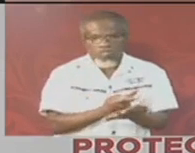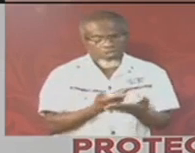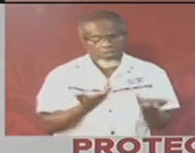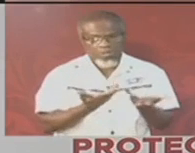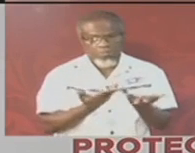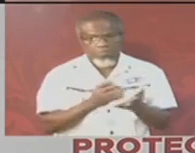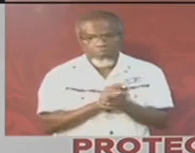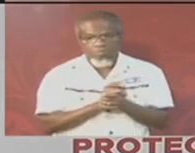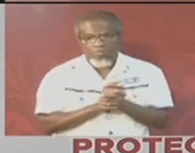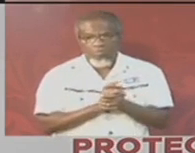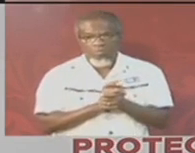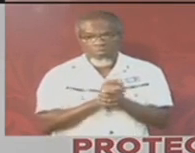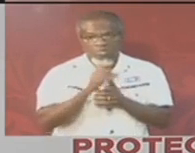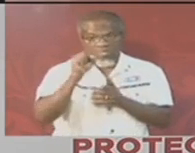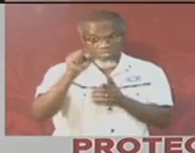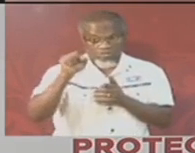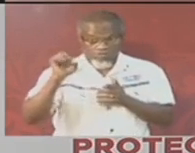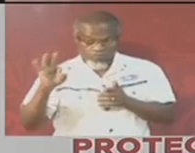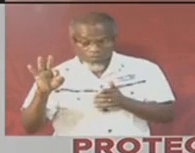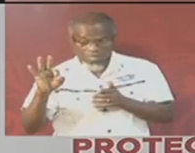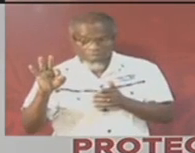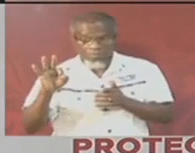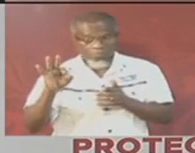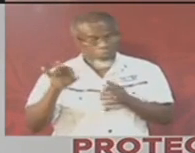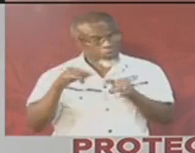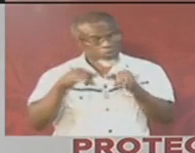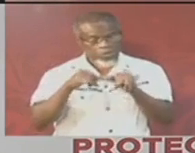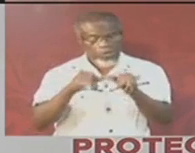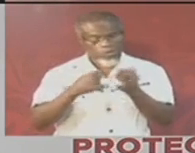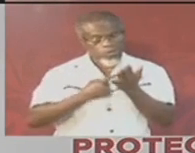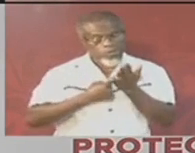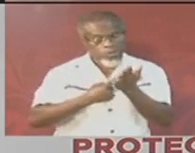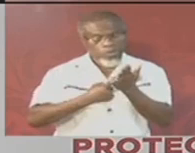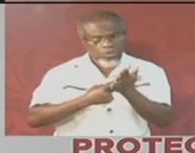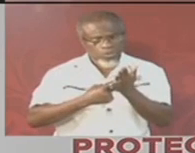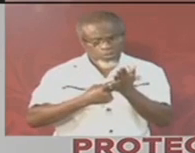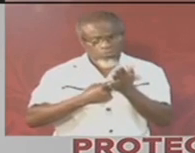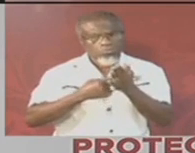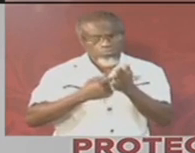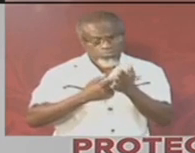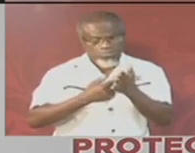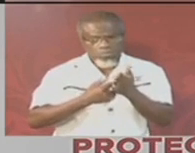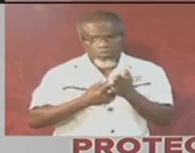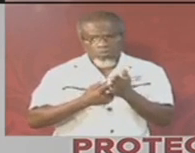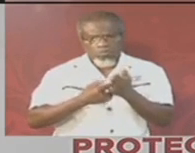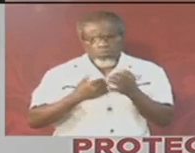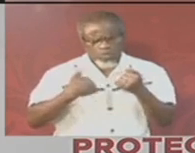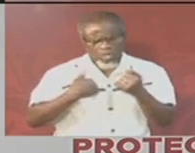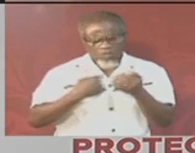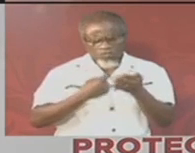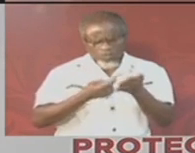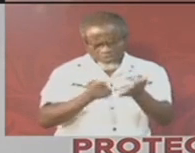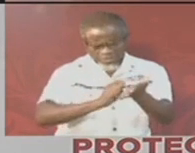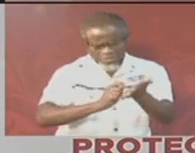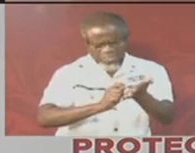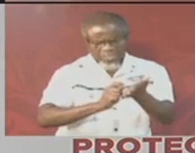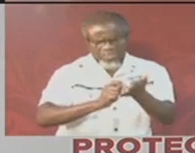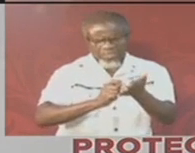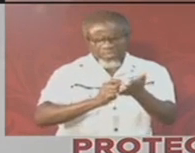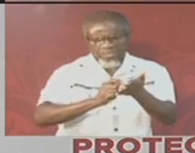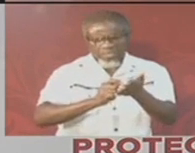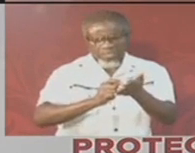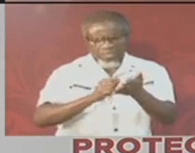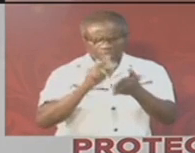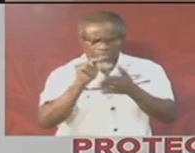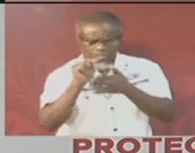Sinopharm, our bilateral talks are very well advanced. We have signed a NDA, a non-disclosure